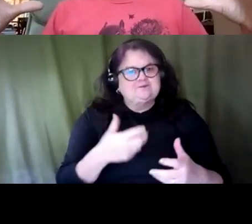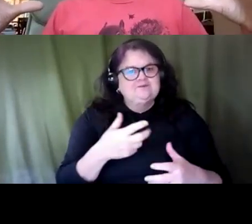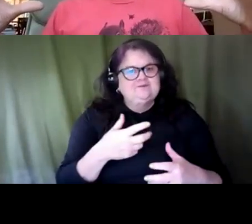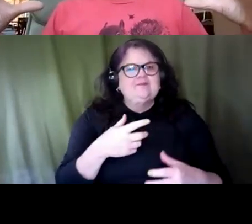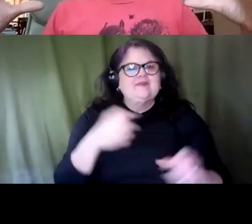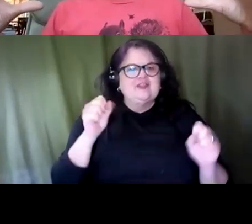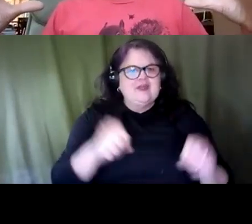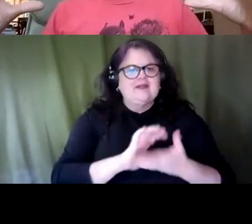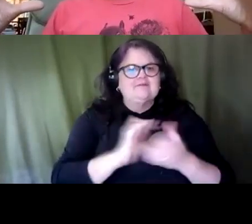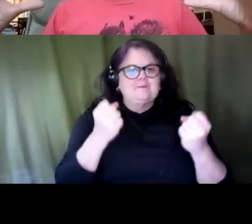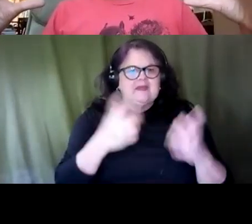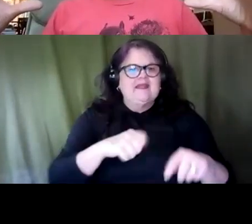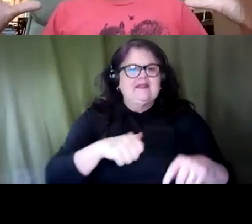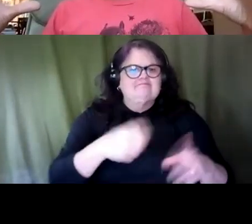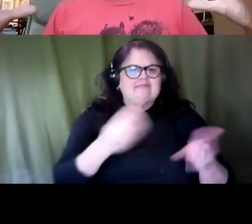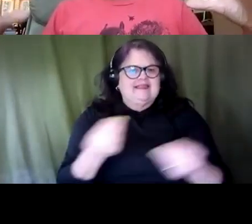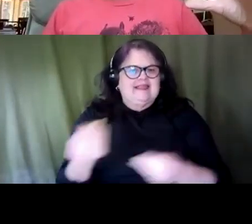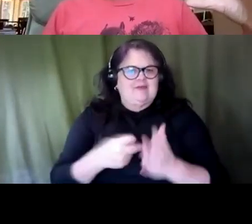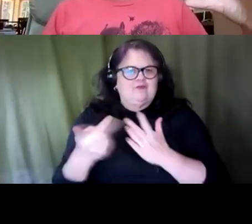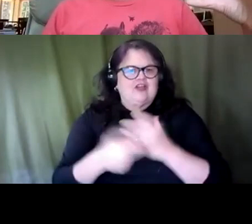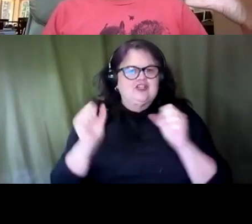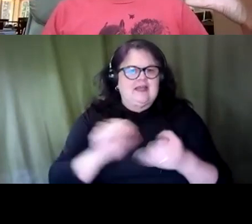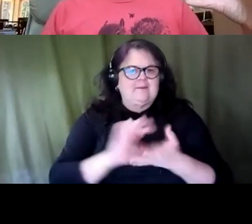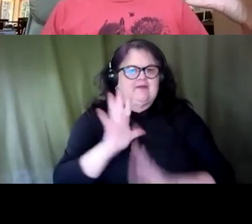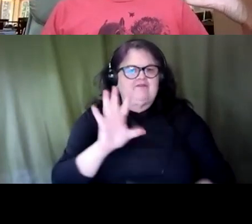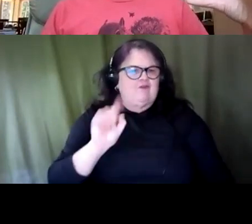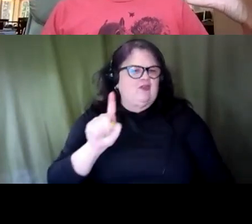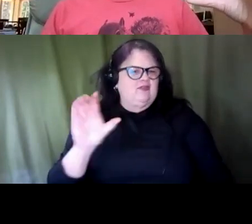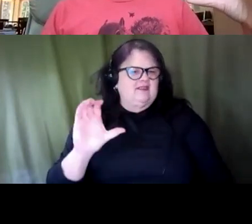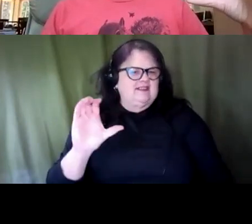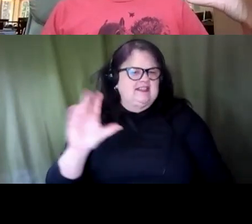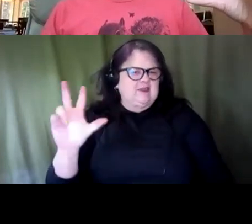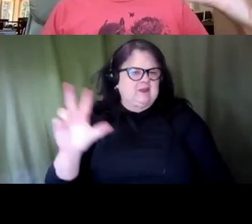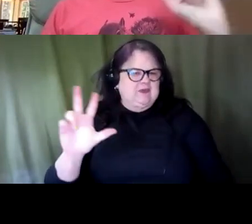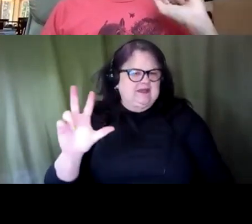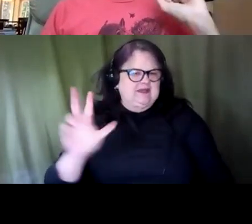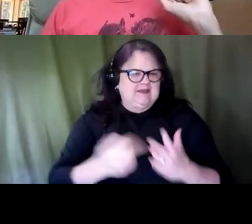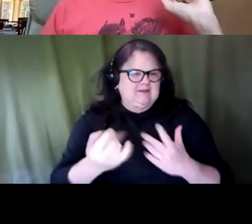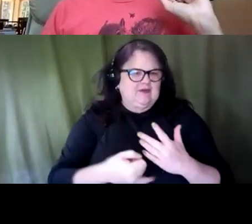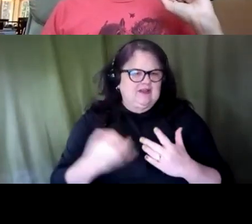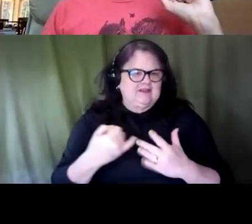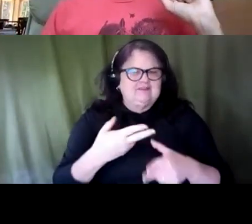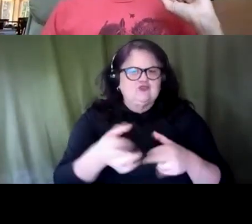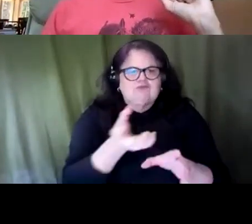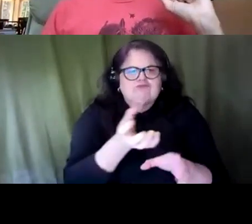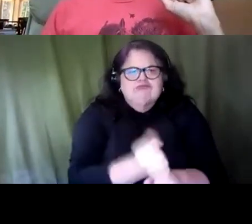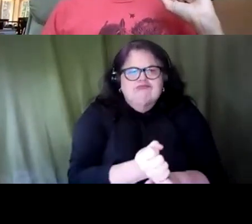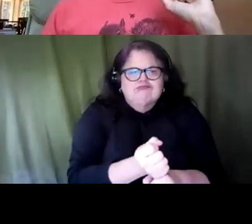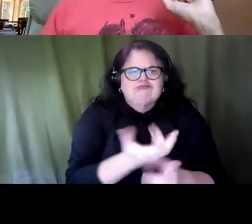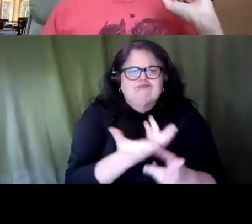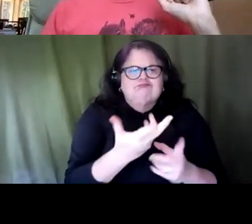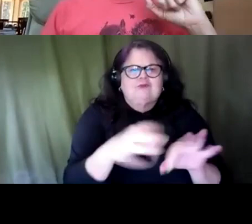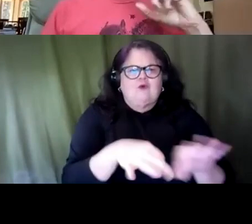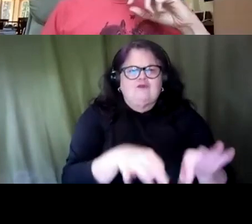501c3s. So that was a very short overview of a much more complicated story that I'm not going to